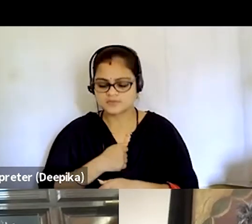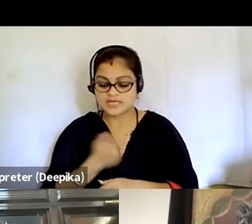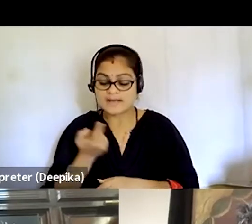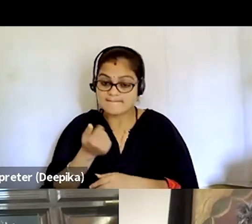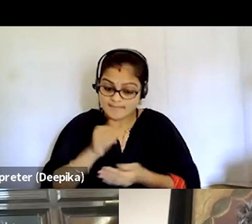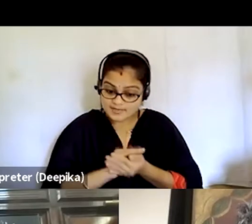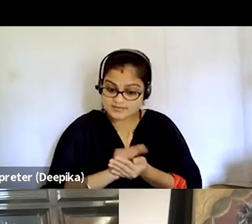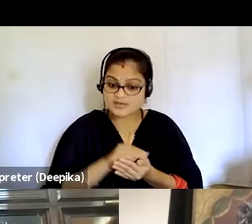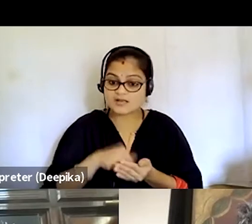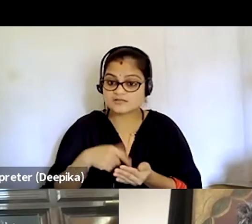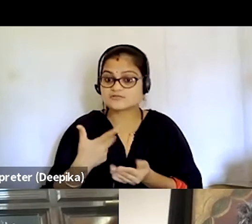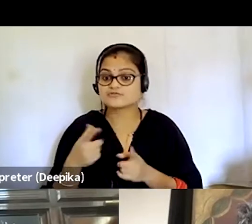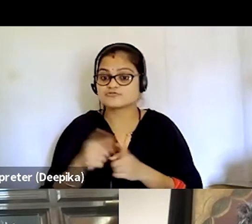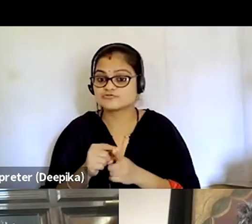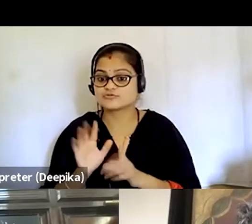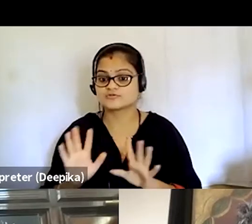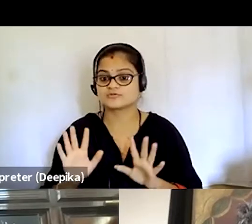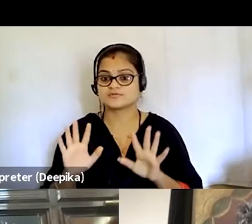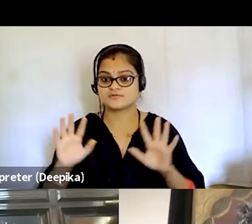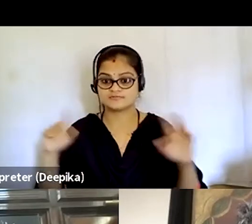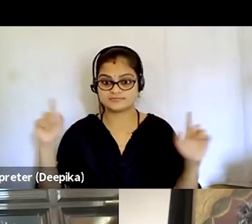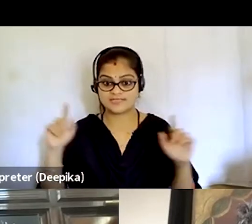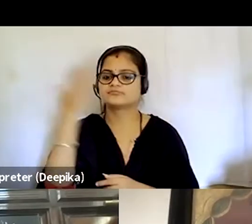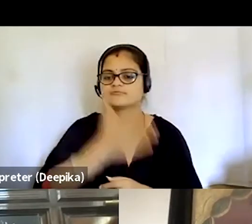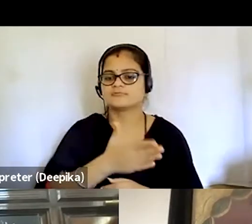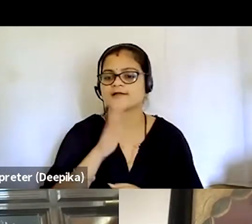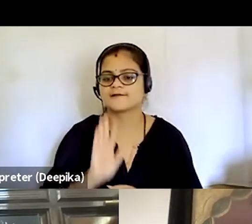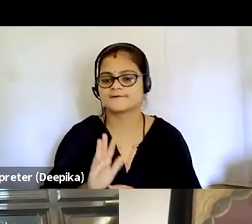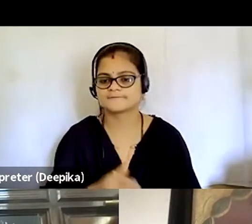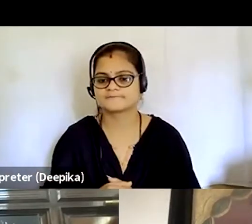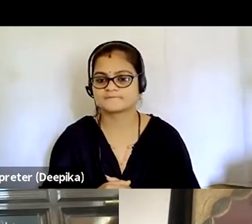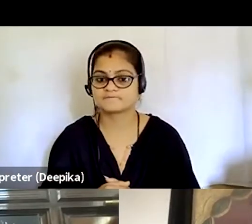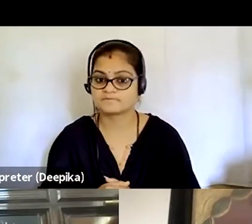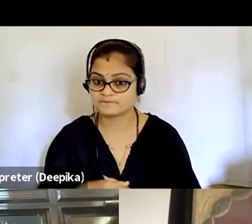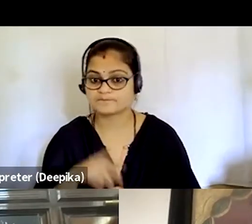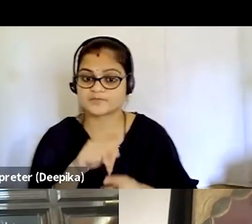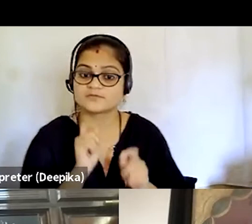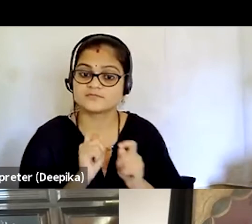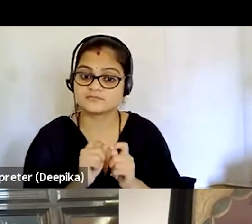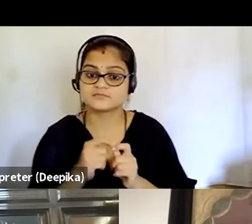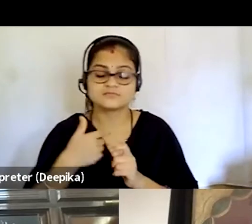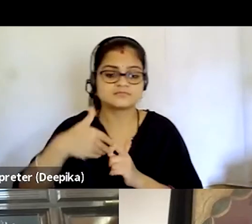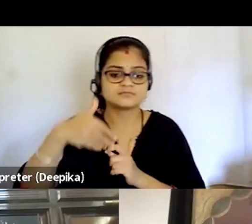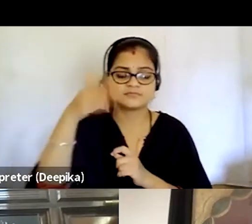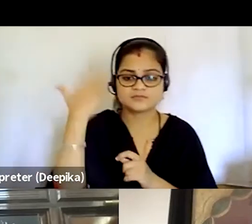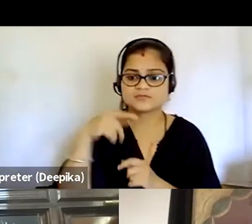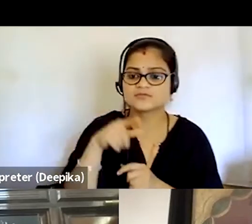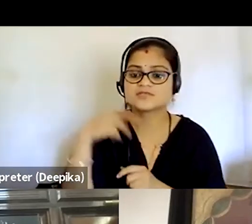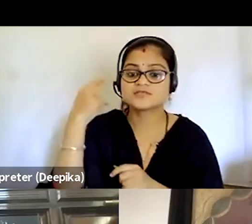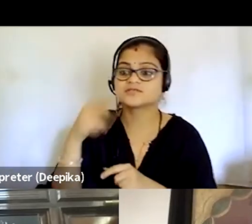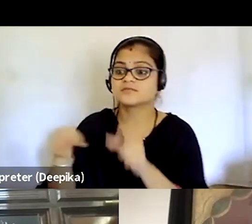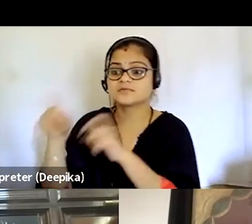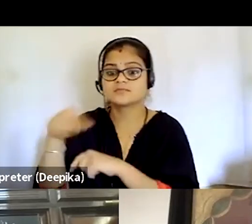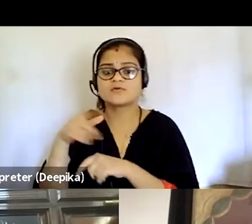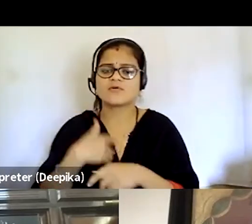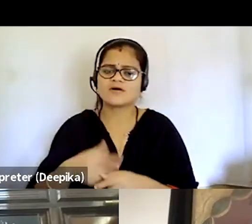and Sanjay helped us design the actual acoustic space. It worked. There was no formula. It worked because people love